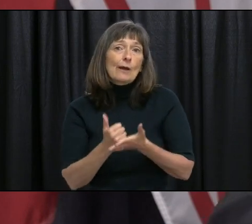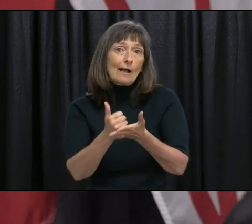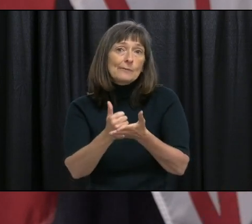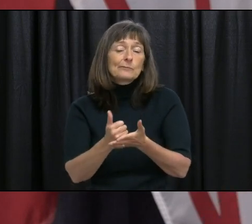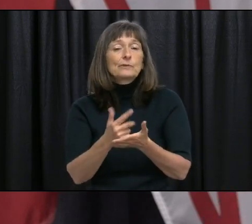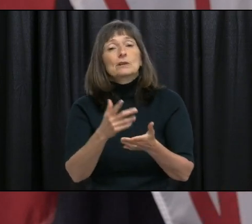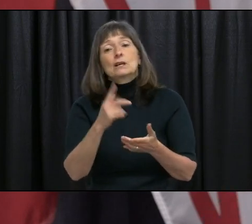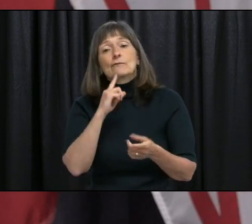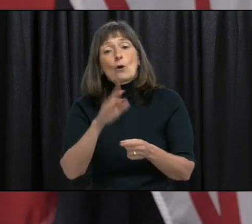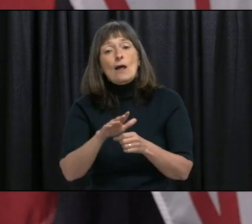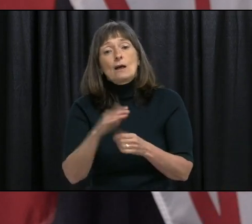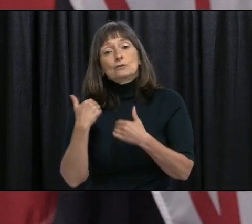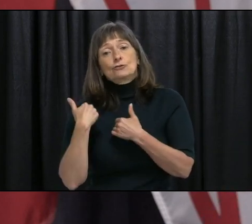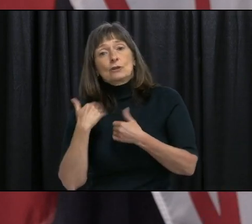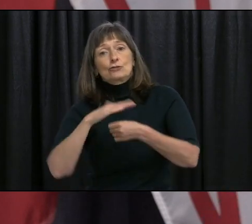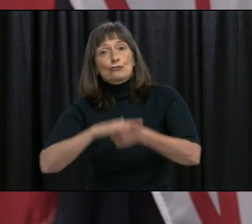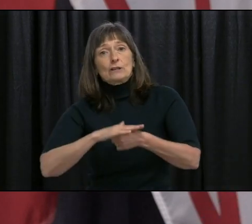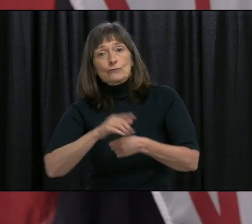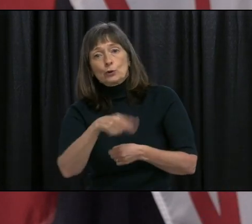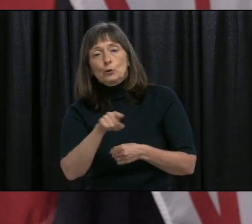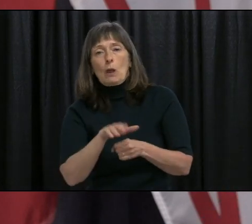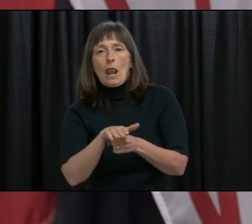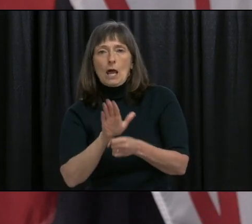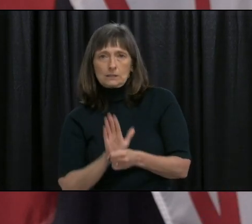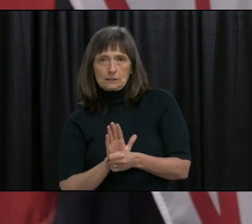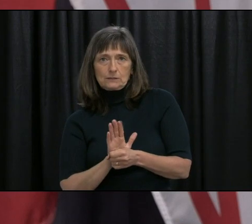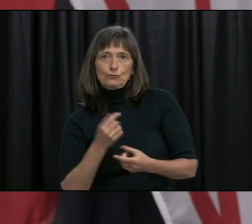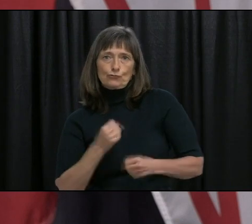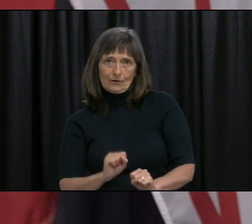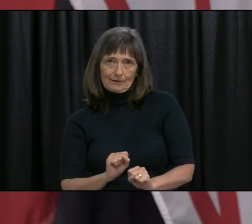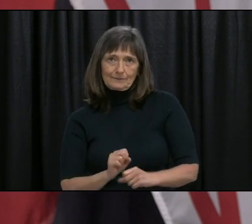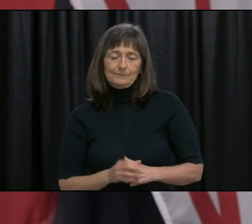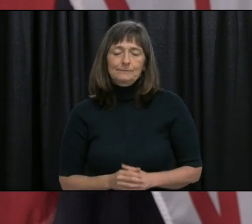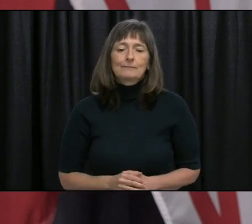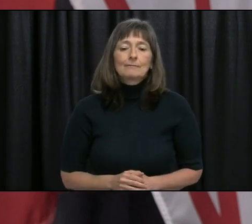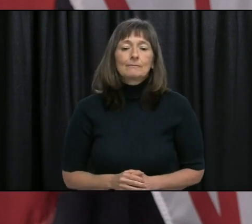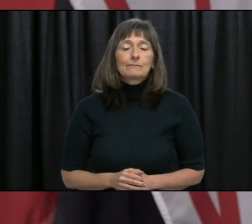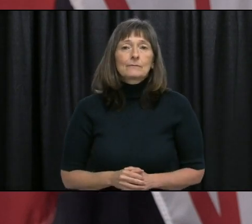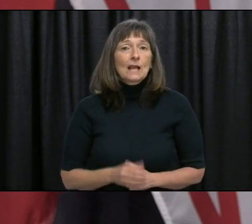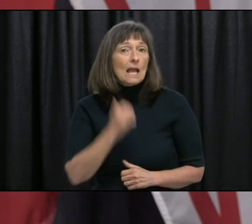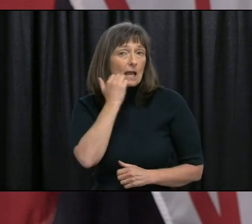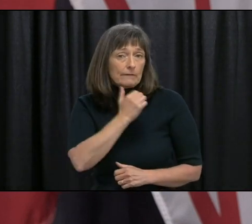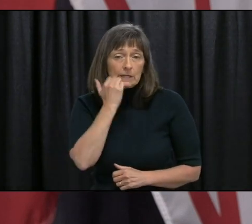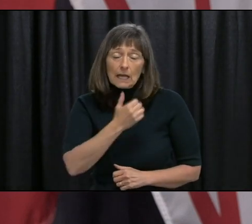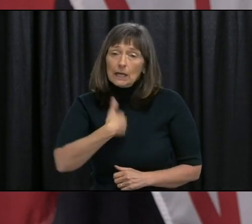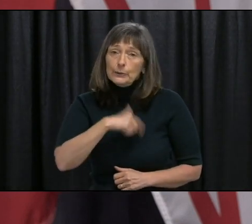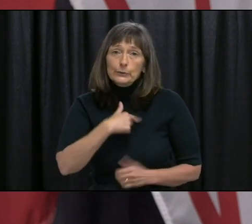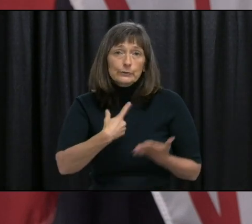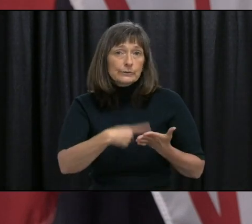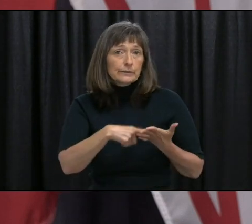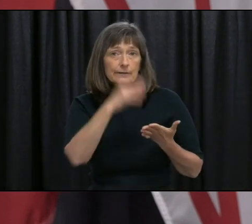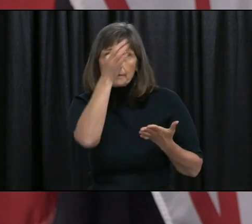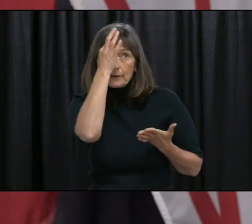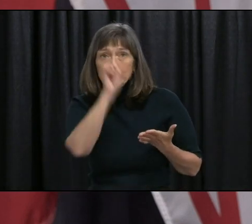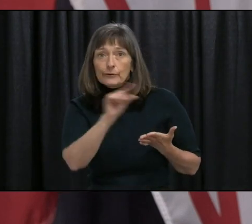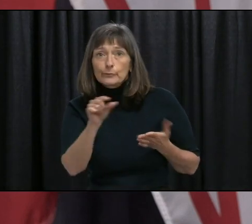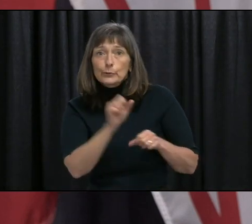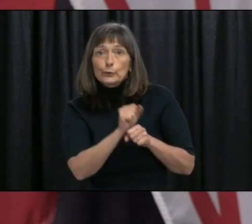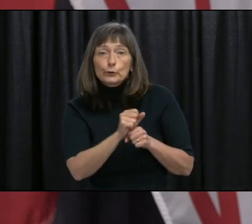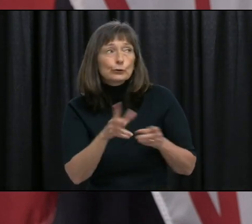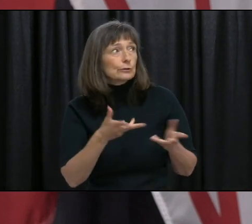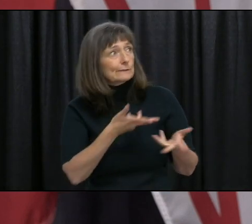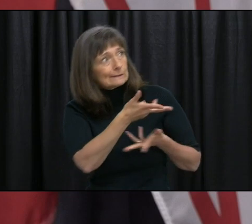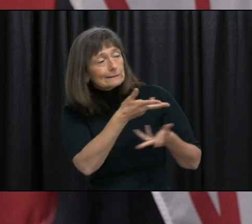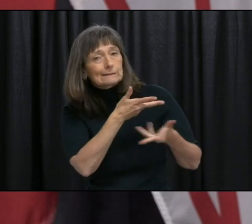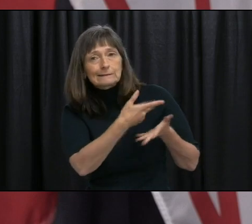pandemic. So between myself, our ministers, our officials, we have daily discussions with our federal colleagues as we continue to work